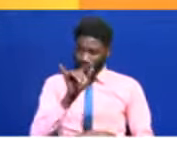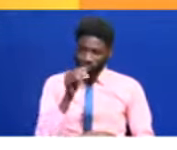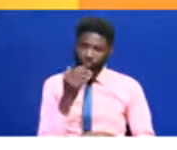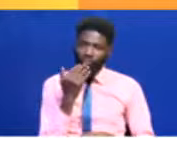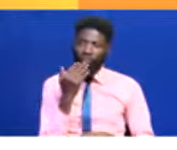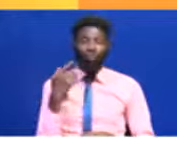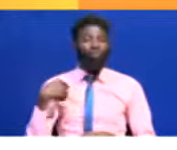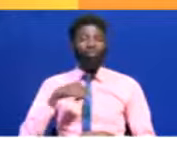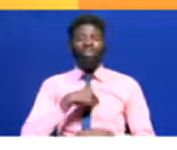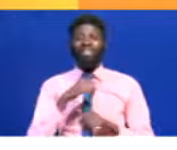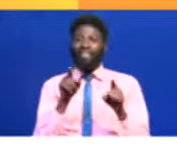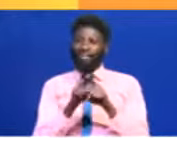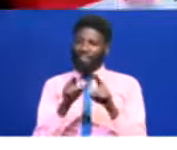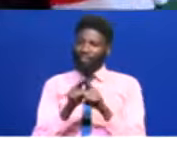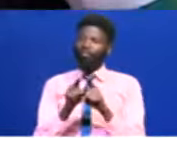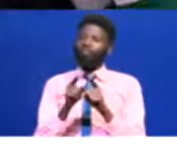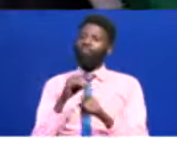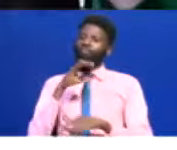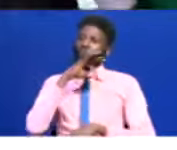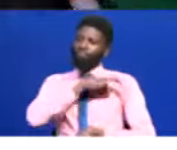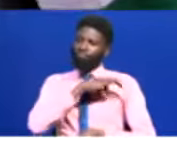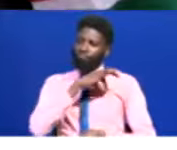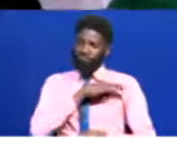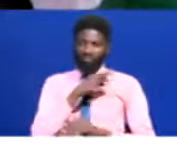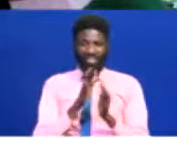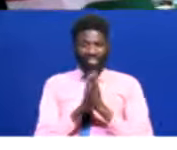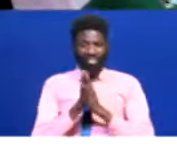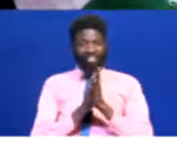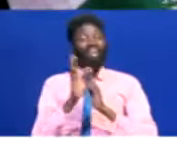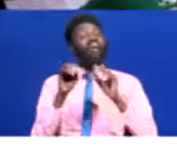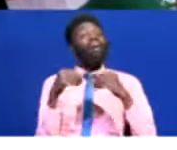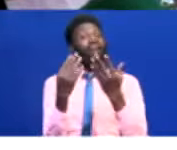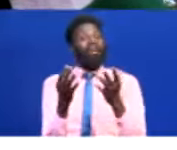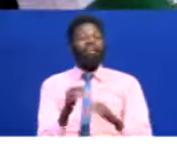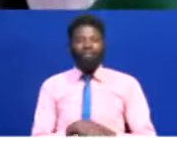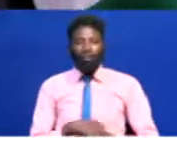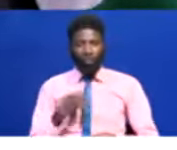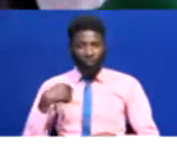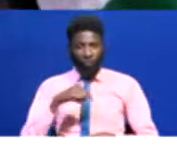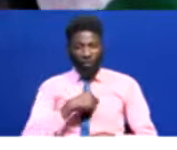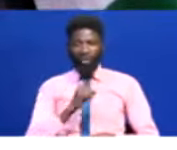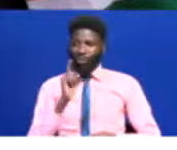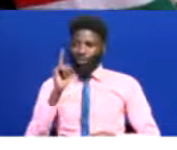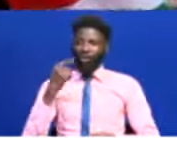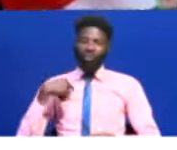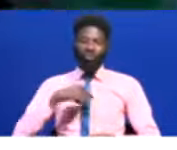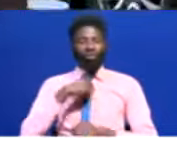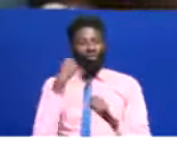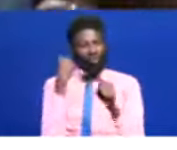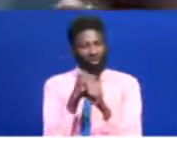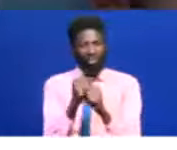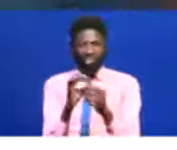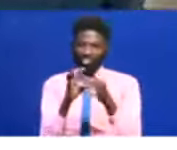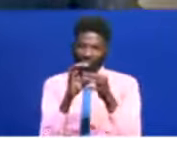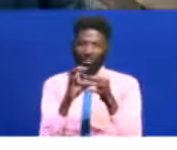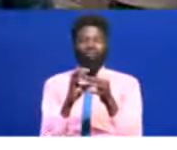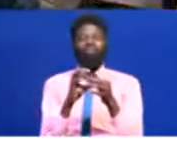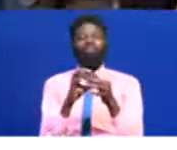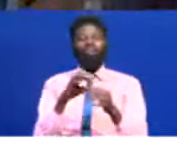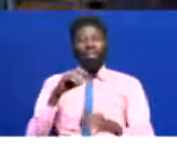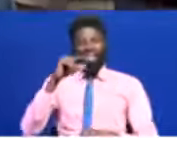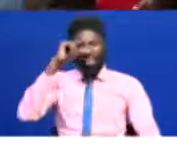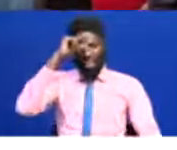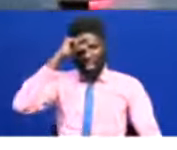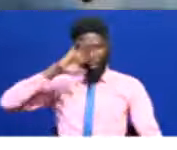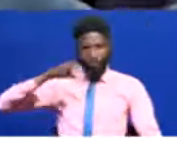we also giving them incentives. One, we are working closely, the national government and the county governments are working closely together